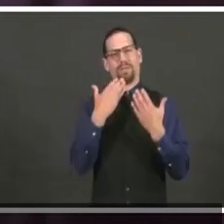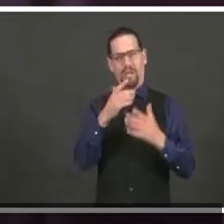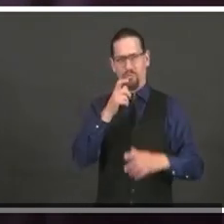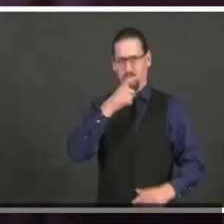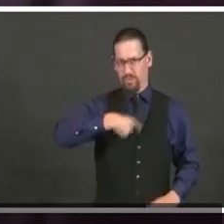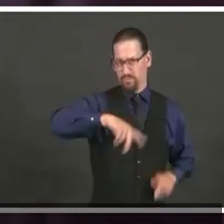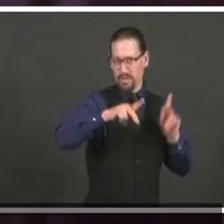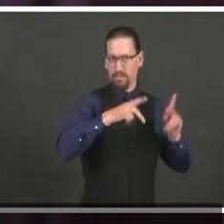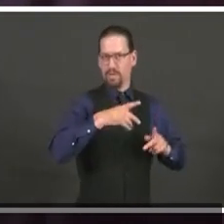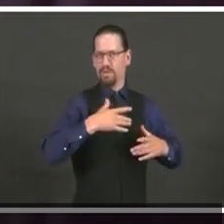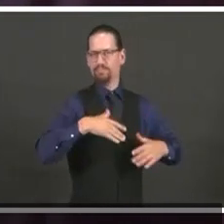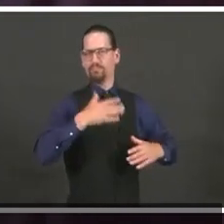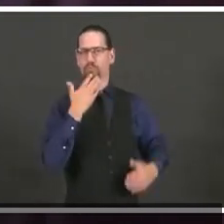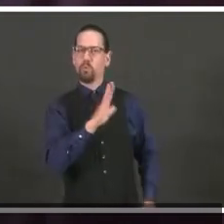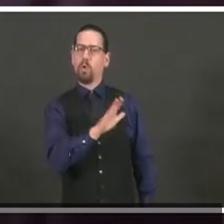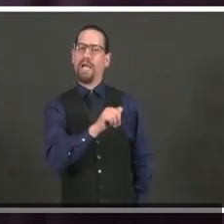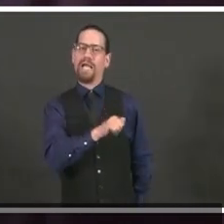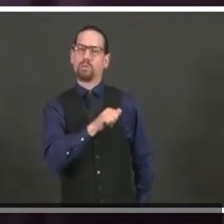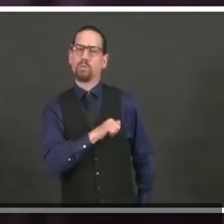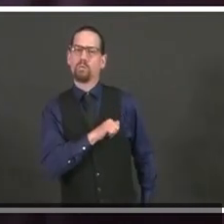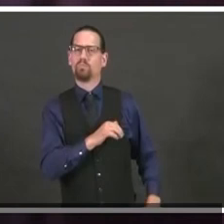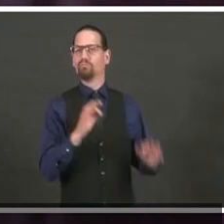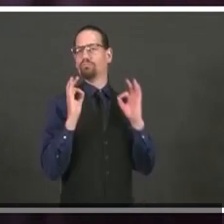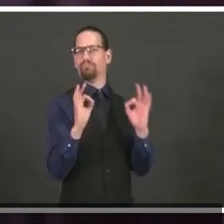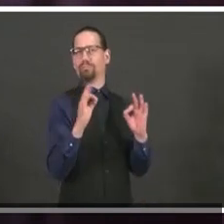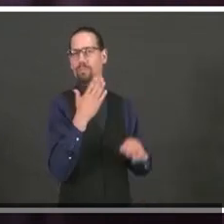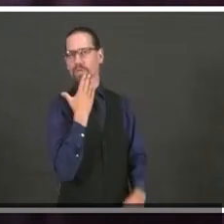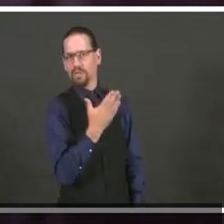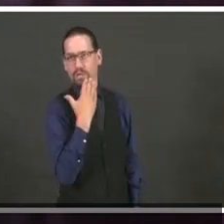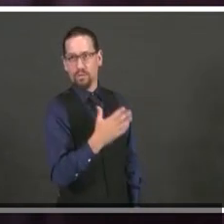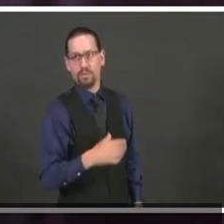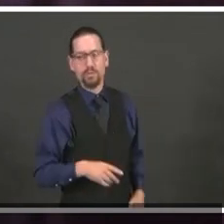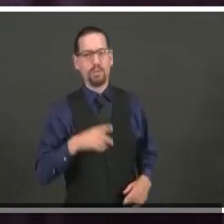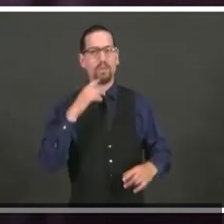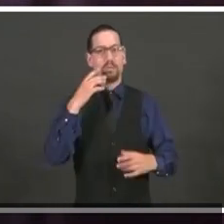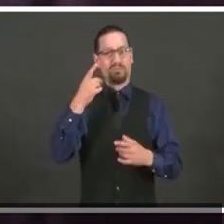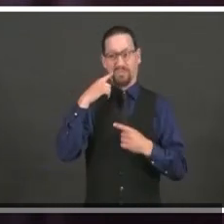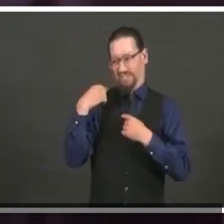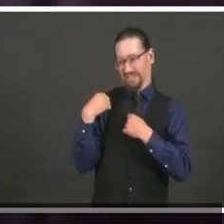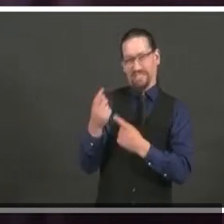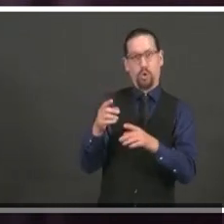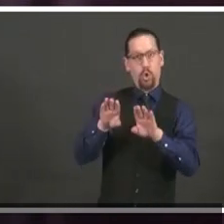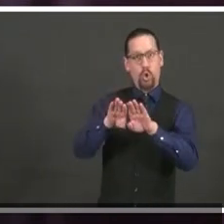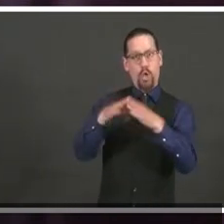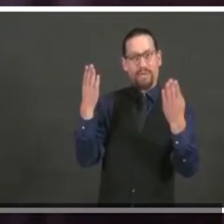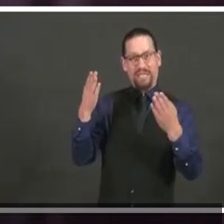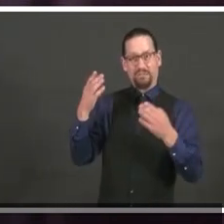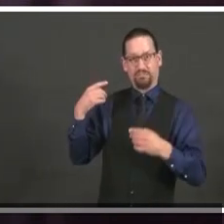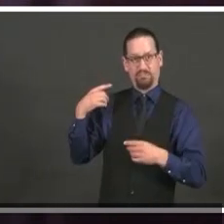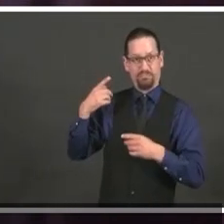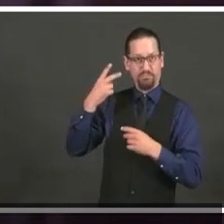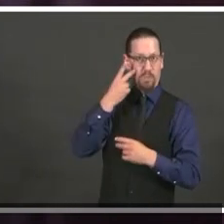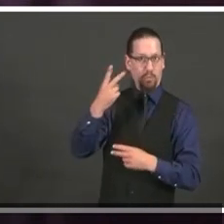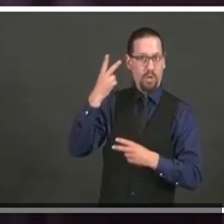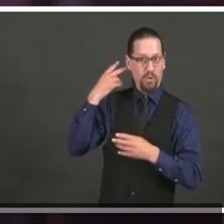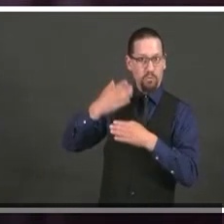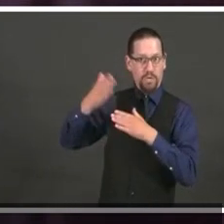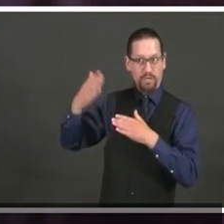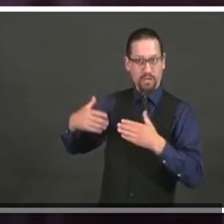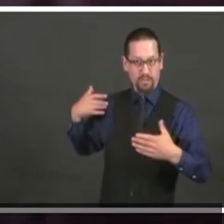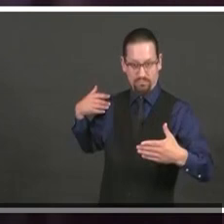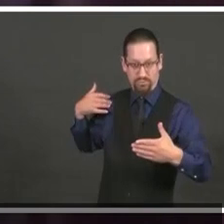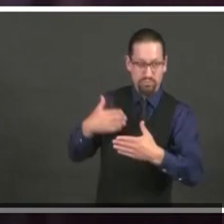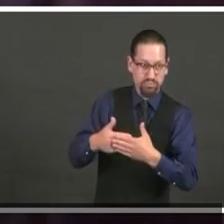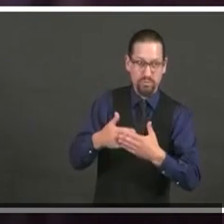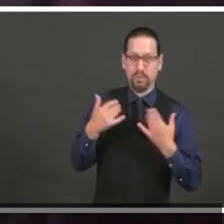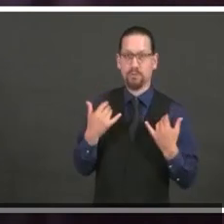we've had yet this season. All of our state beaches had hit their capacity by midday on Saturday, some